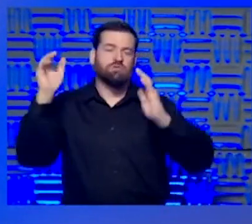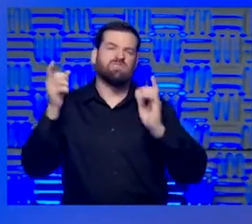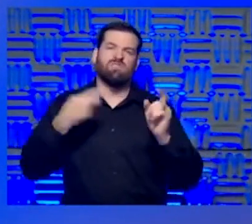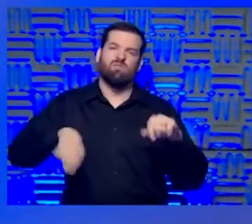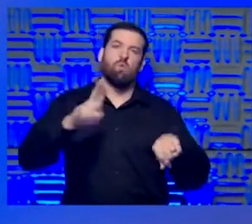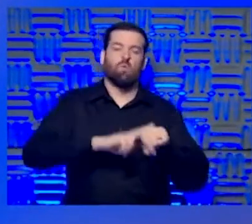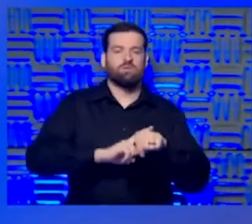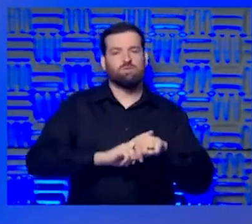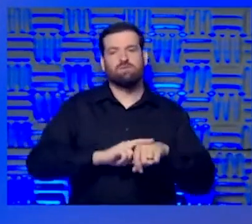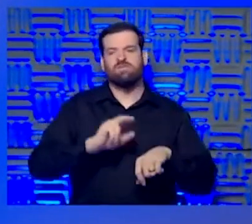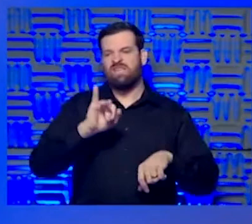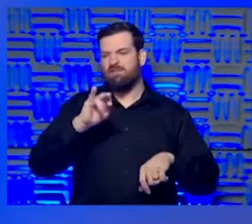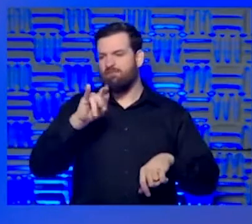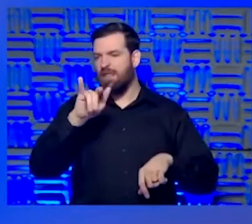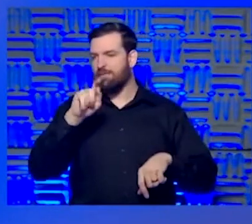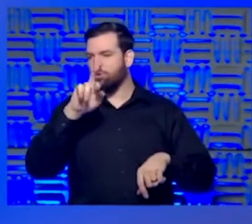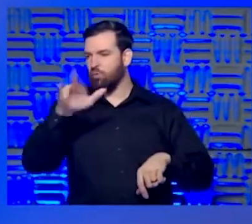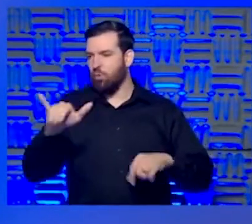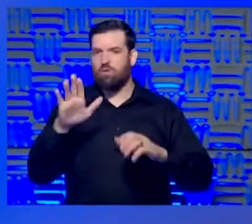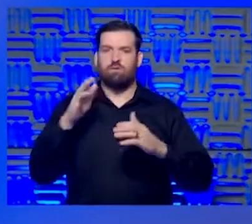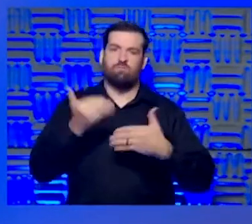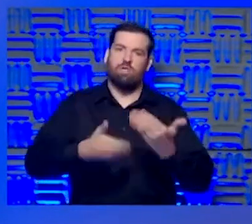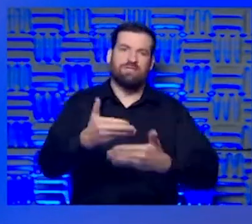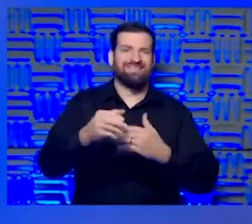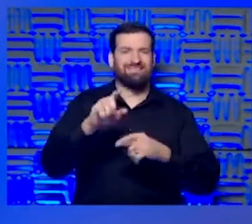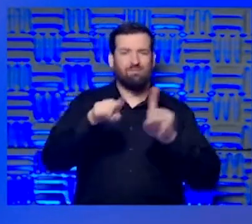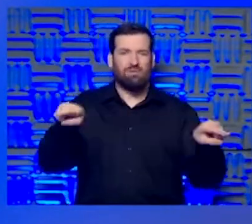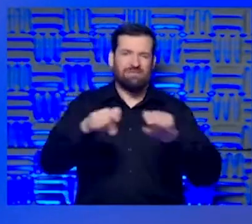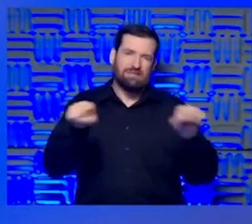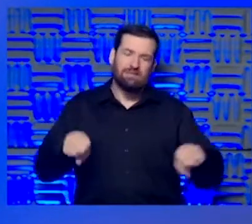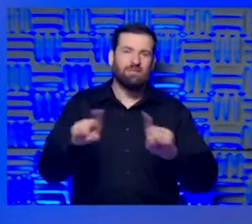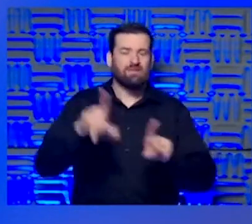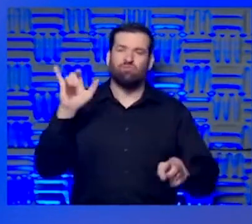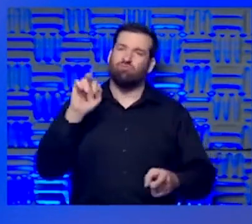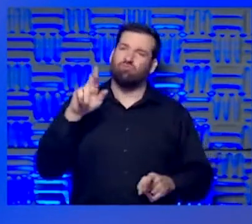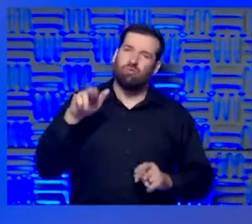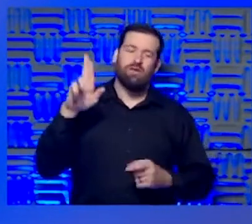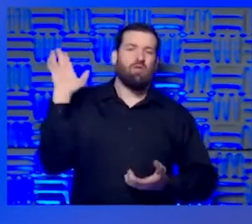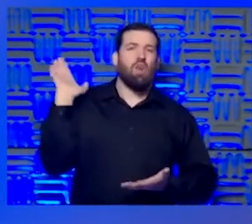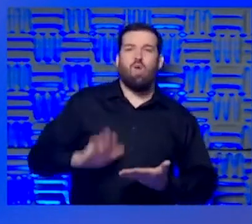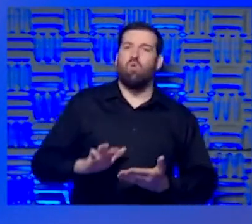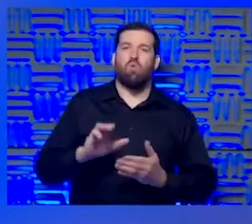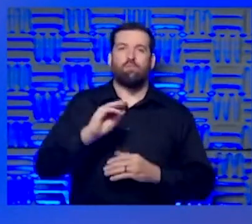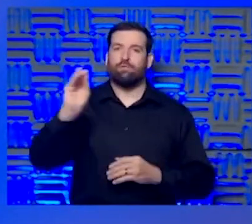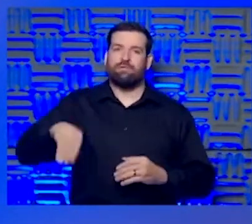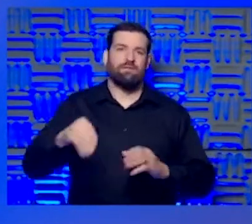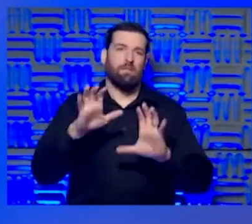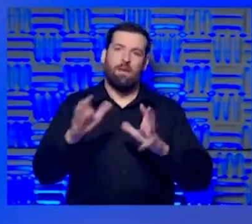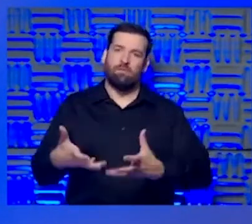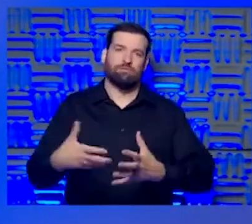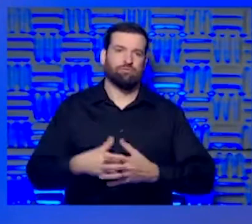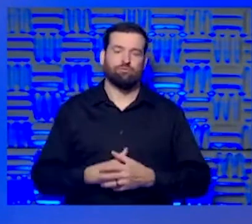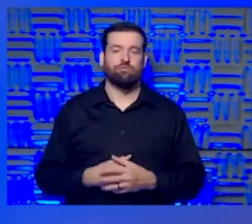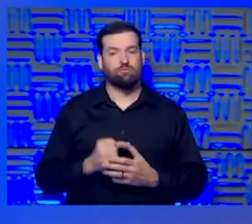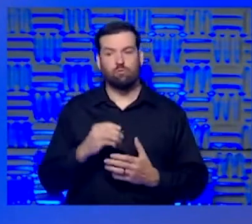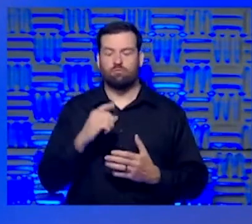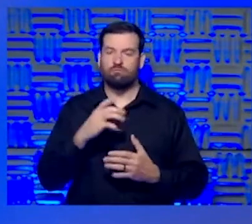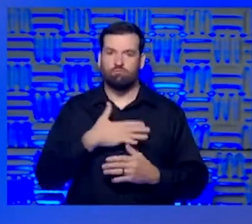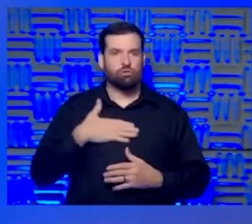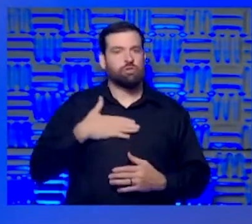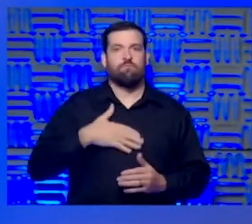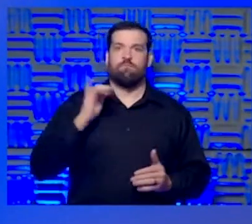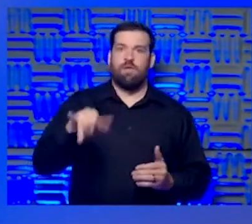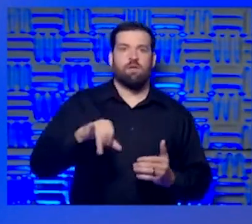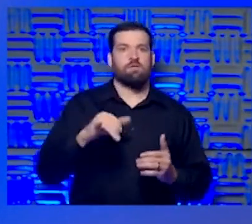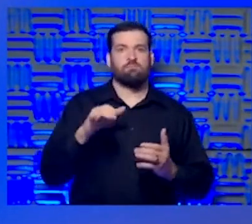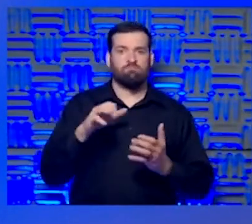inflammatory process is a horrible disease, but that's an exceedingly low percent of the population, and so we're grateful for that. Hopefully we continue